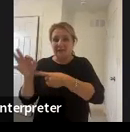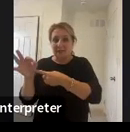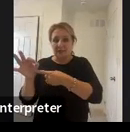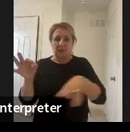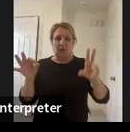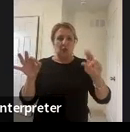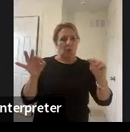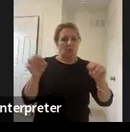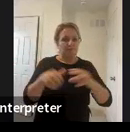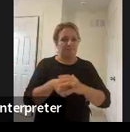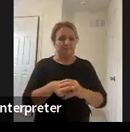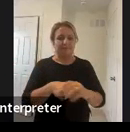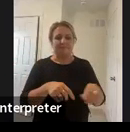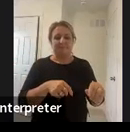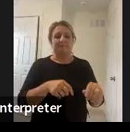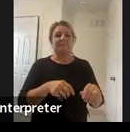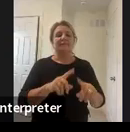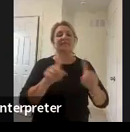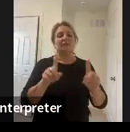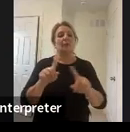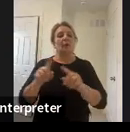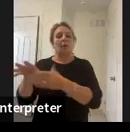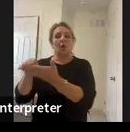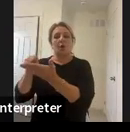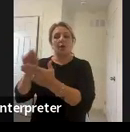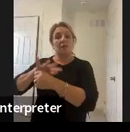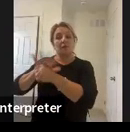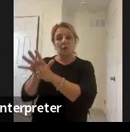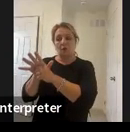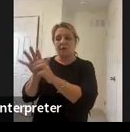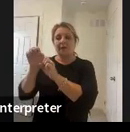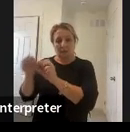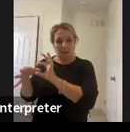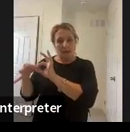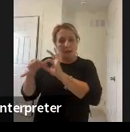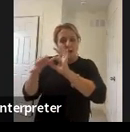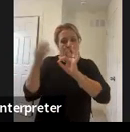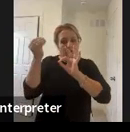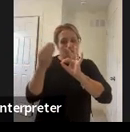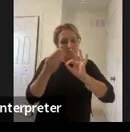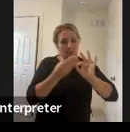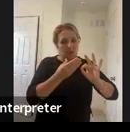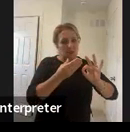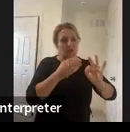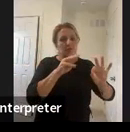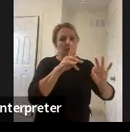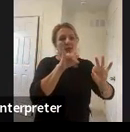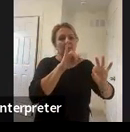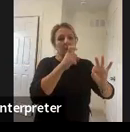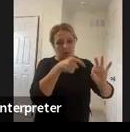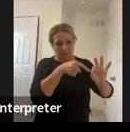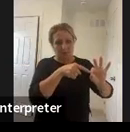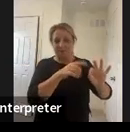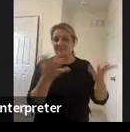but much of what we learned about COVID can relate to monkeypox and any other communicable infections, such as